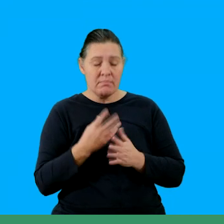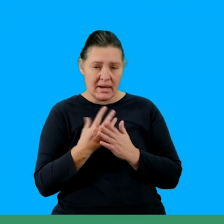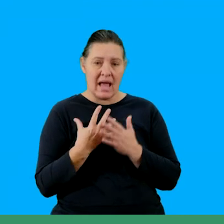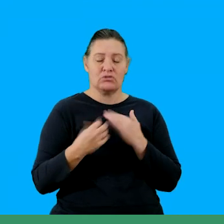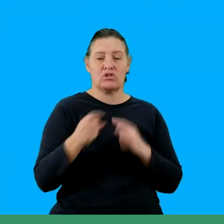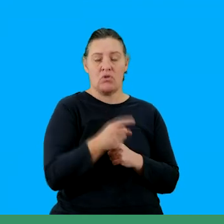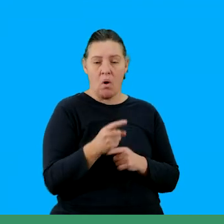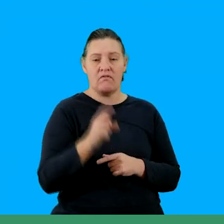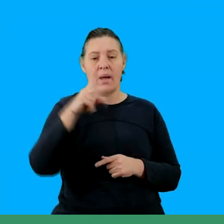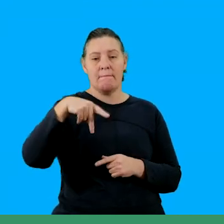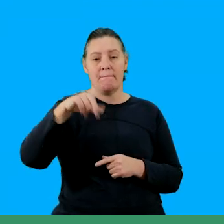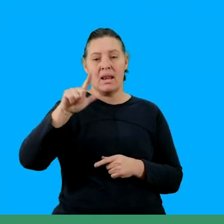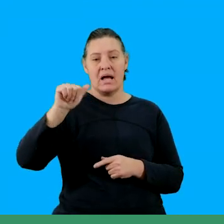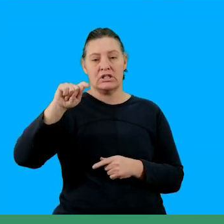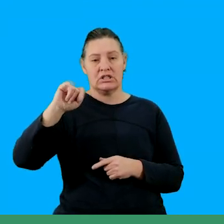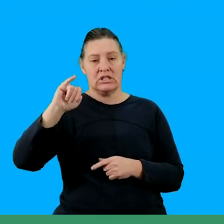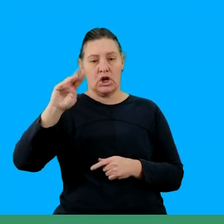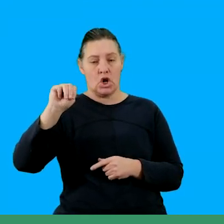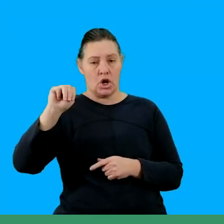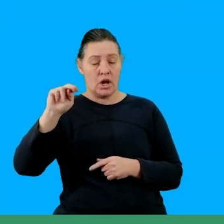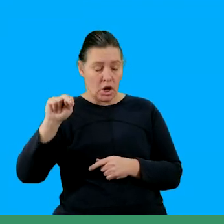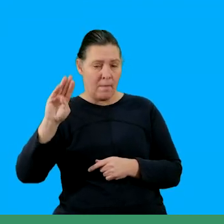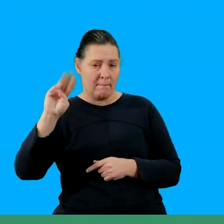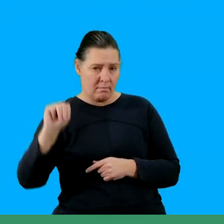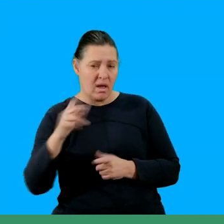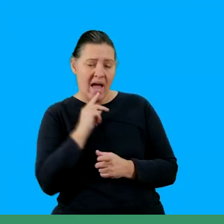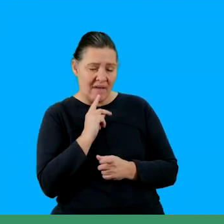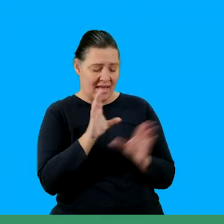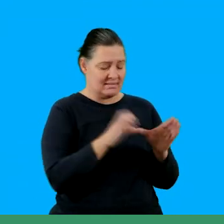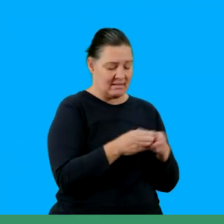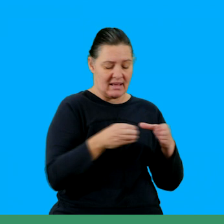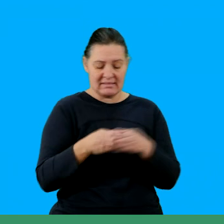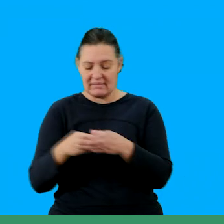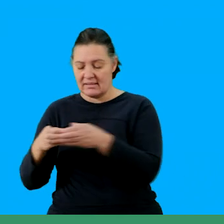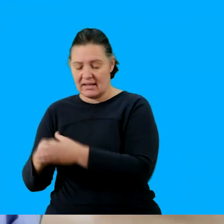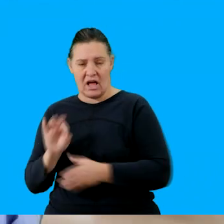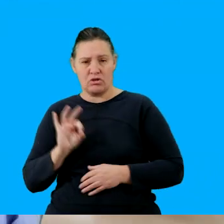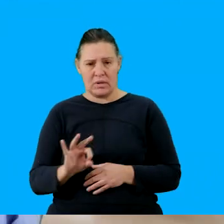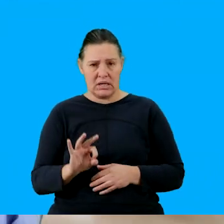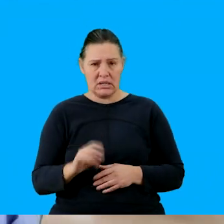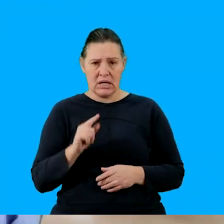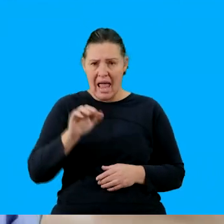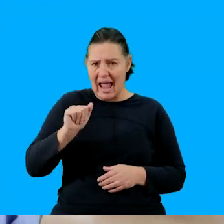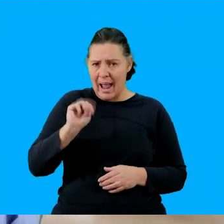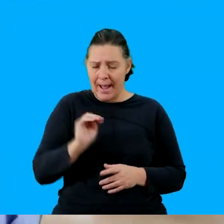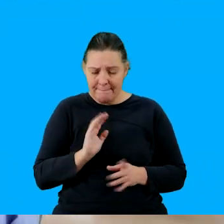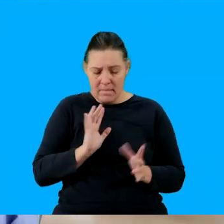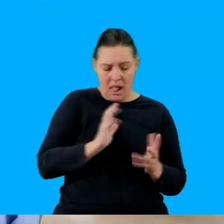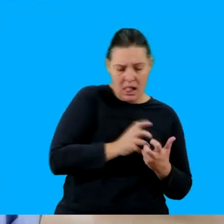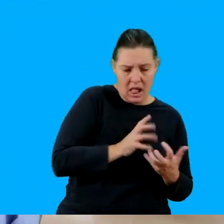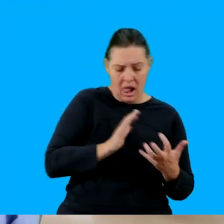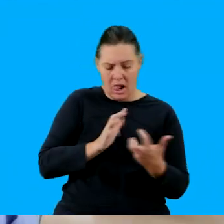the extraction of platinum, and you think to say, I have 3 business sectors. Which sector talks